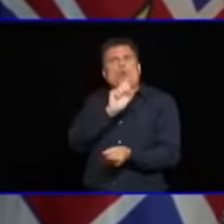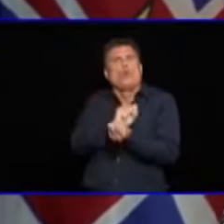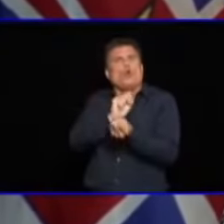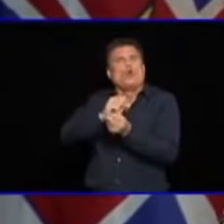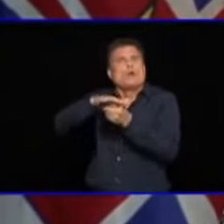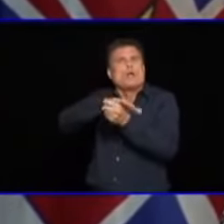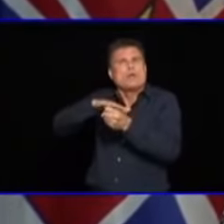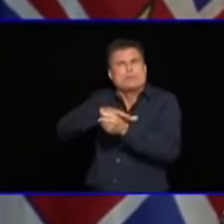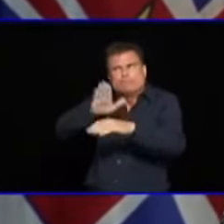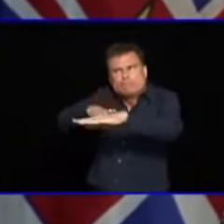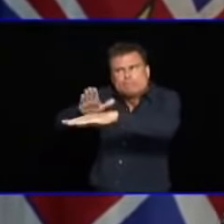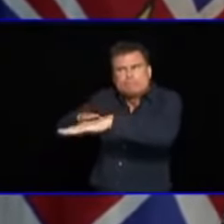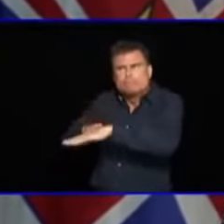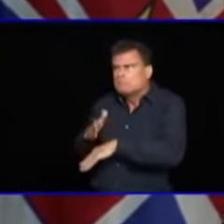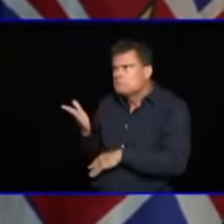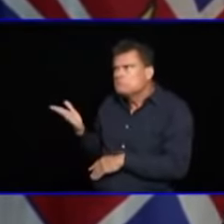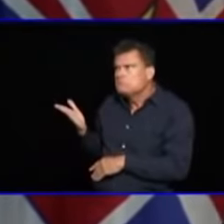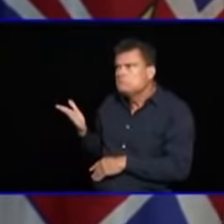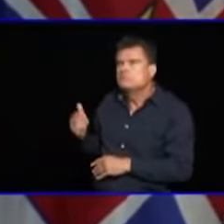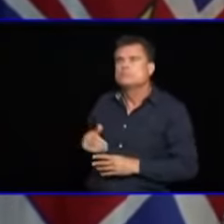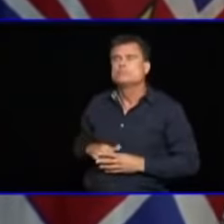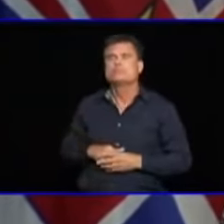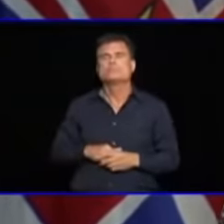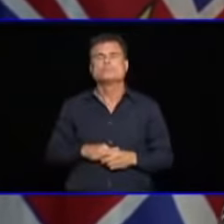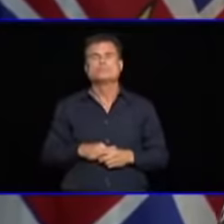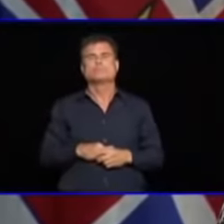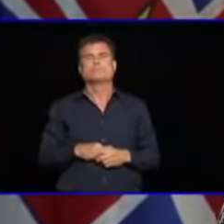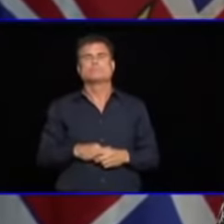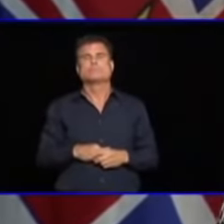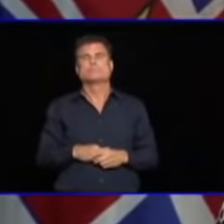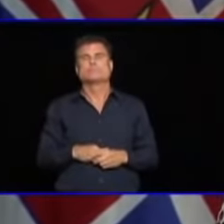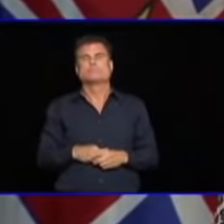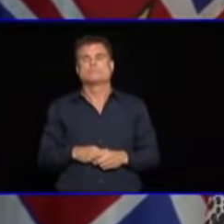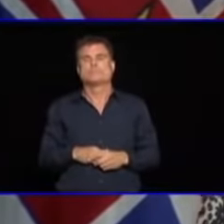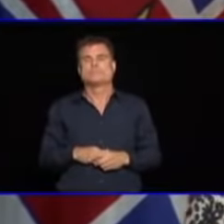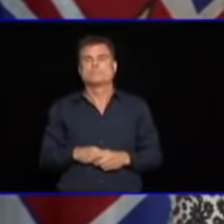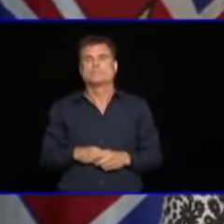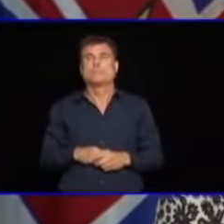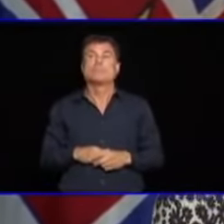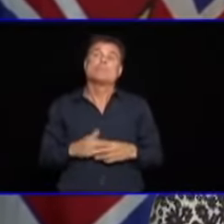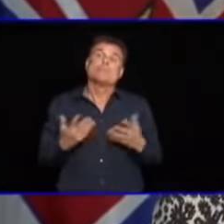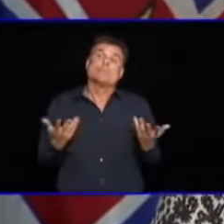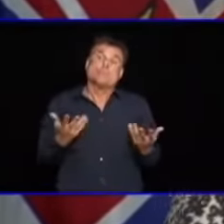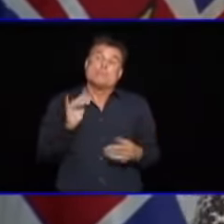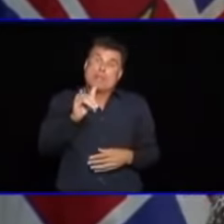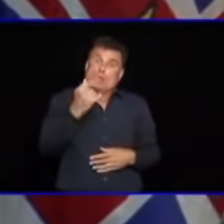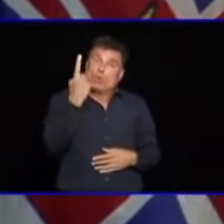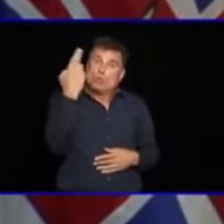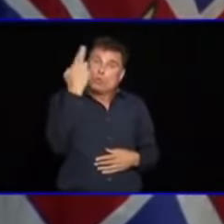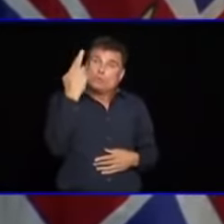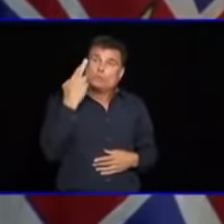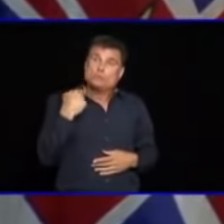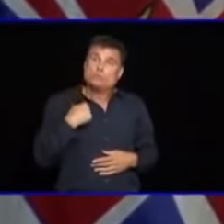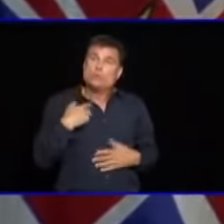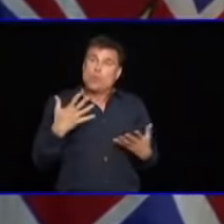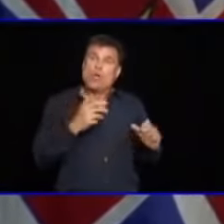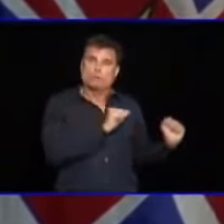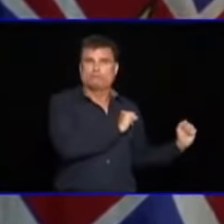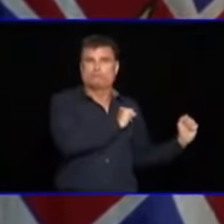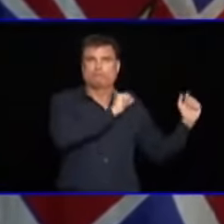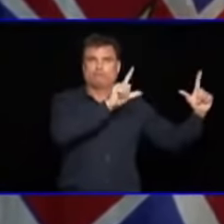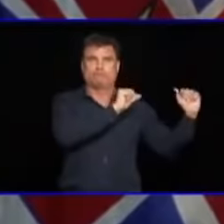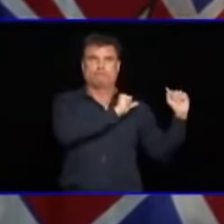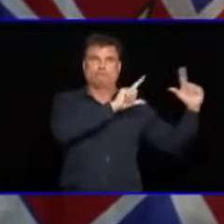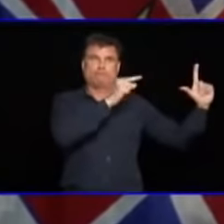a concern, what is the plan of attack to combat that? Yeah, so I think one of the reasons we wanted to present that